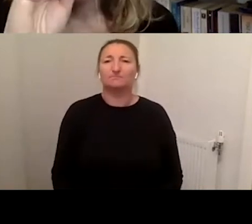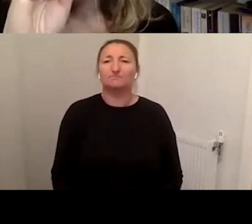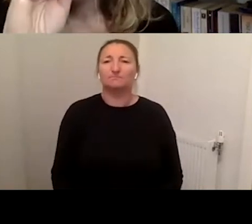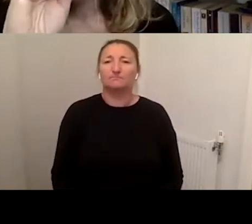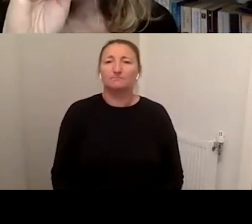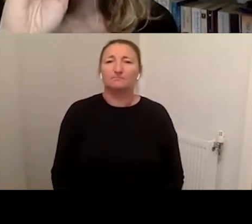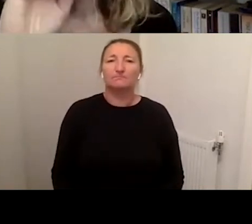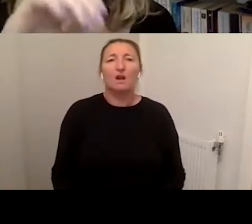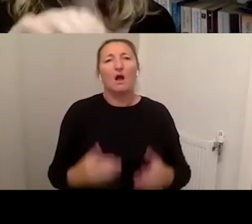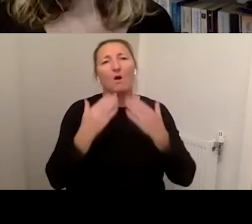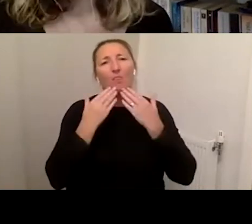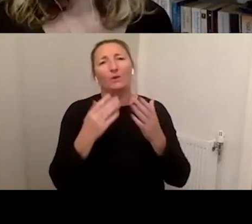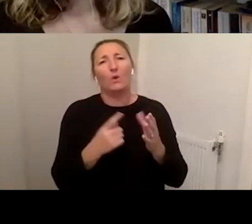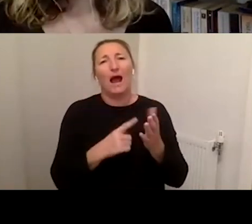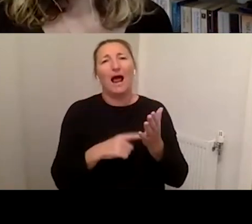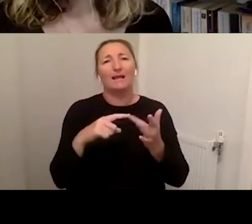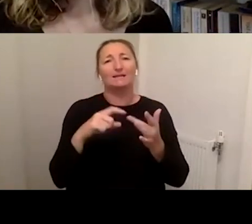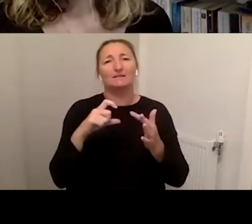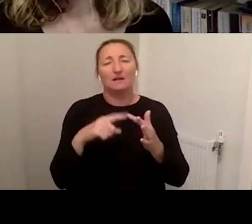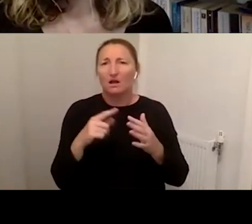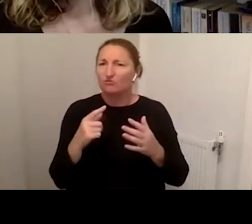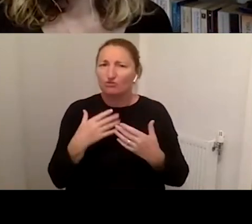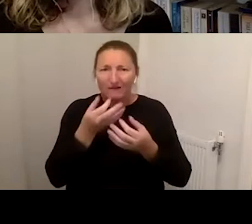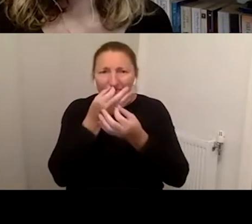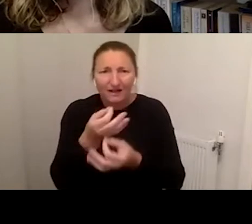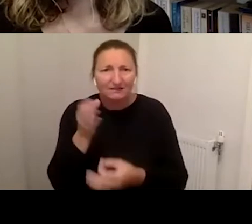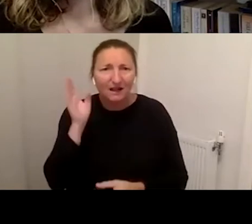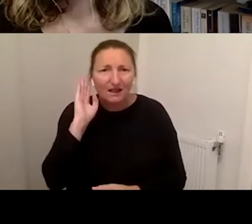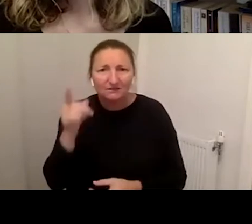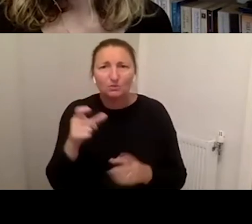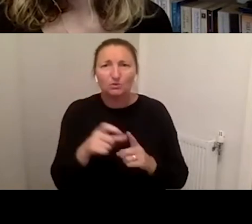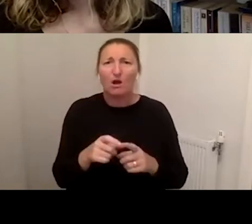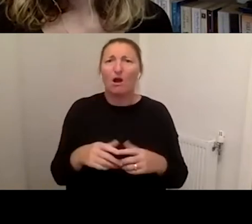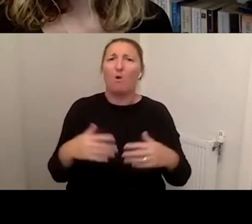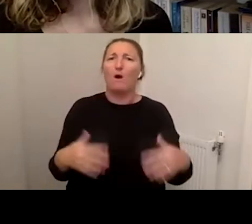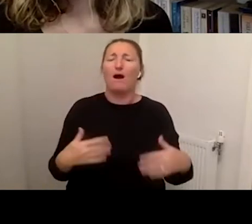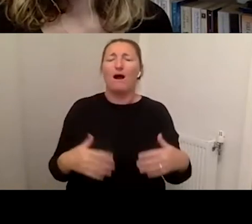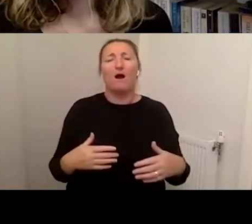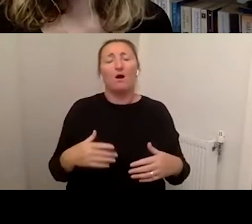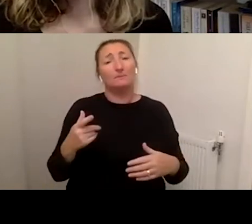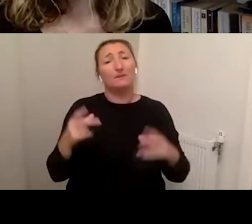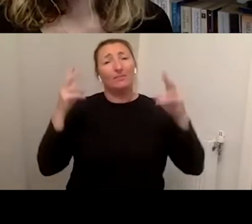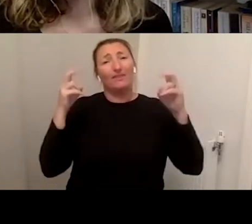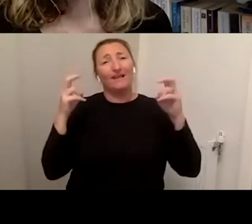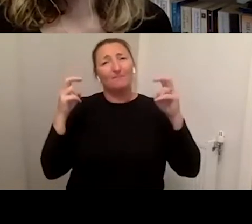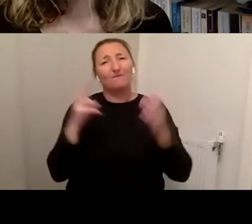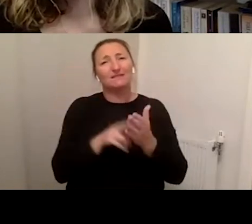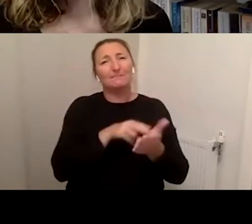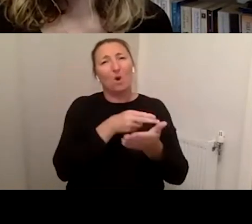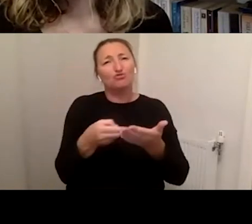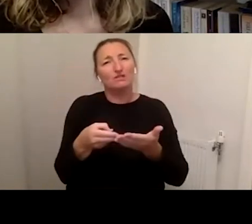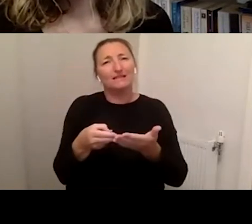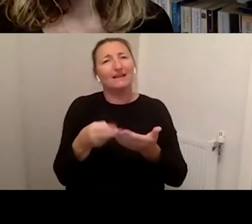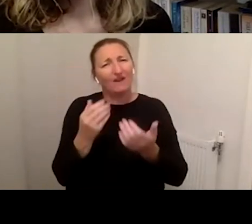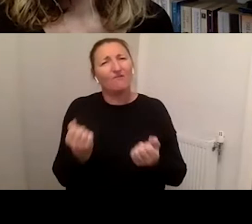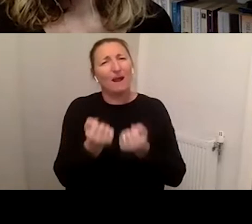much around democracy. And that was a fascinating discussion we just had with Dirk. And it's going to actually follow on, really, I think, because this theme of democracy is so important on energy, both in the